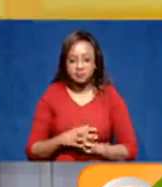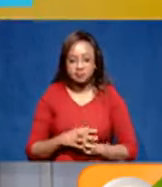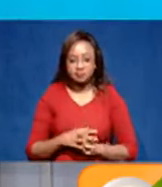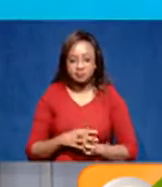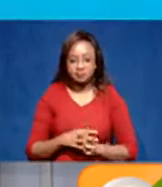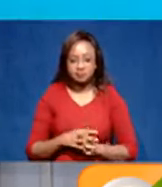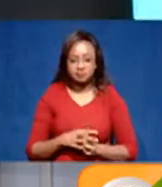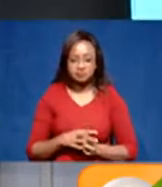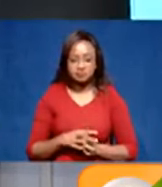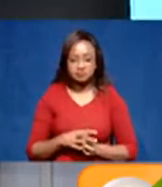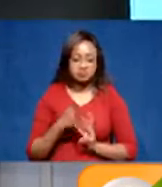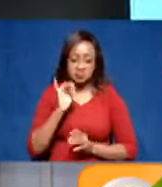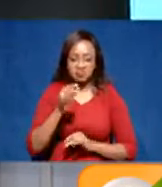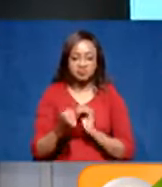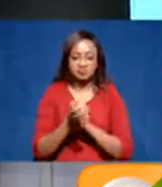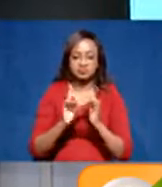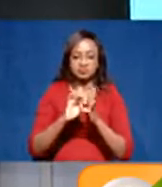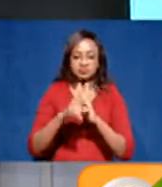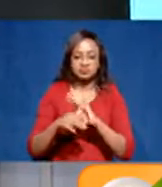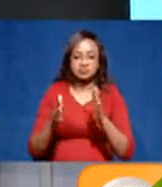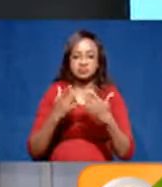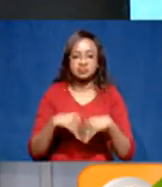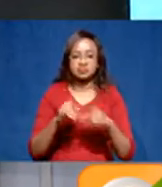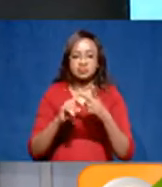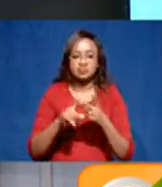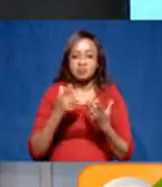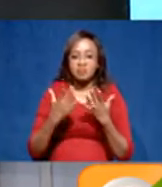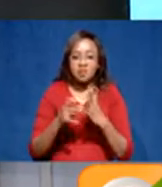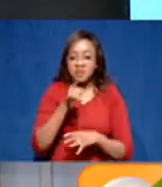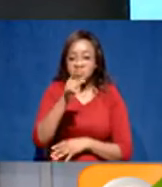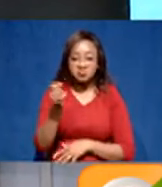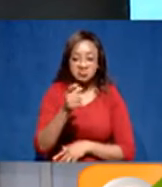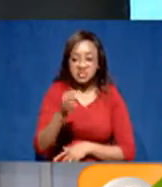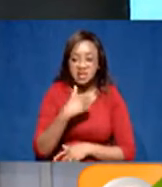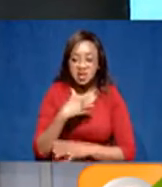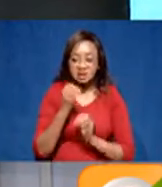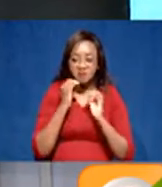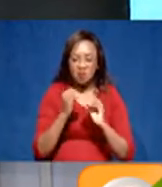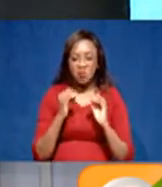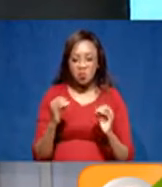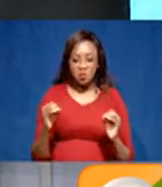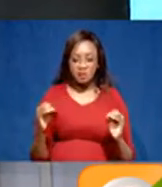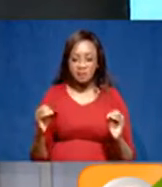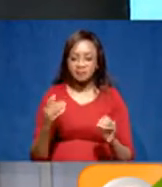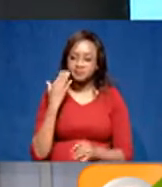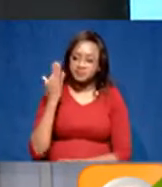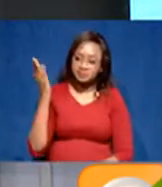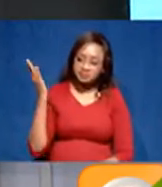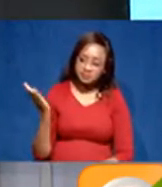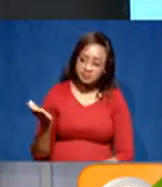Maybe that will be clarified later. For persons that do not have a salary, these are households that, yes,